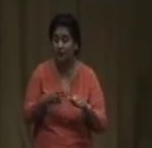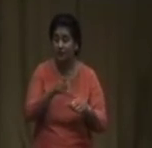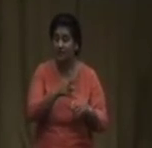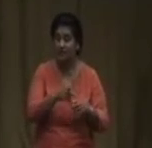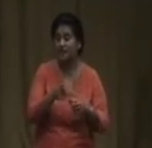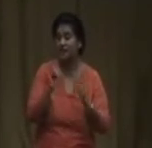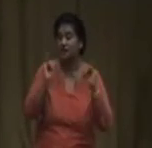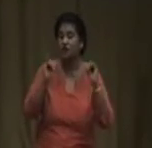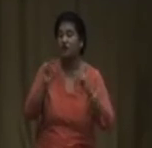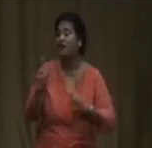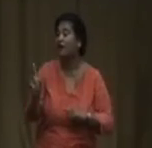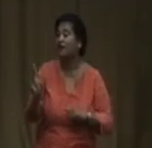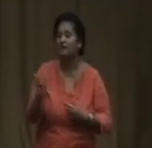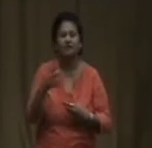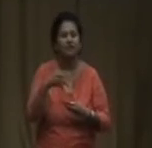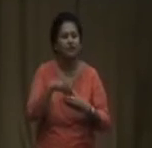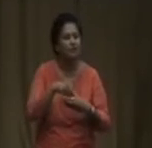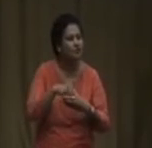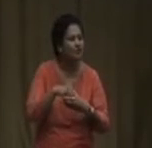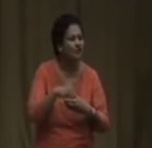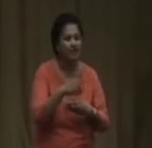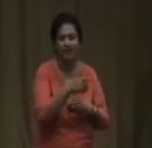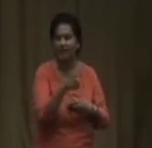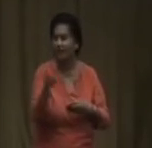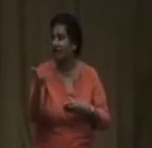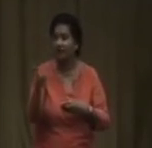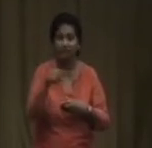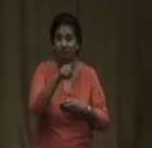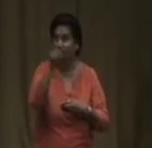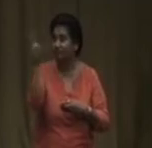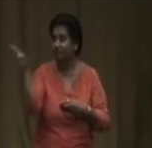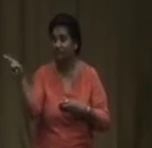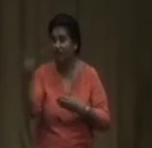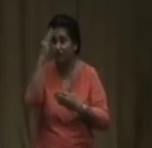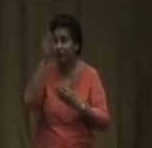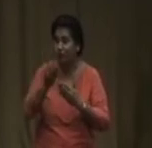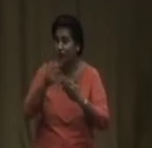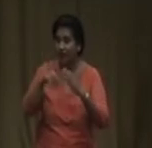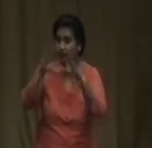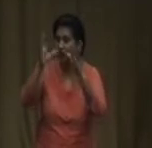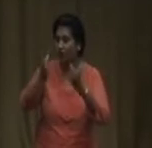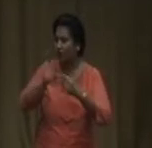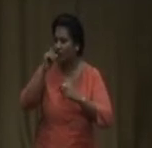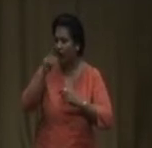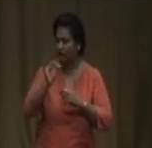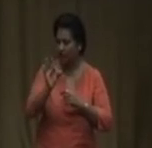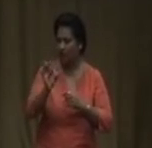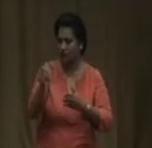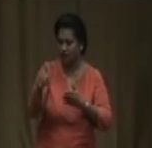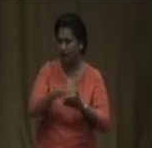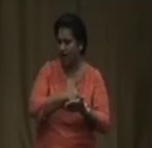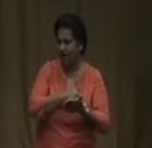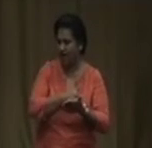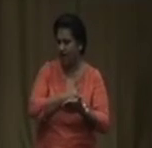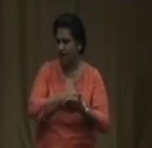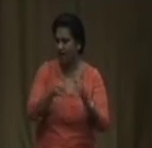inclusion. No learner in the world should be forced to have to purchase a proprietary software